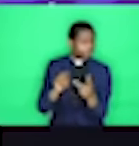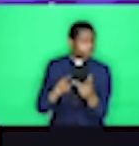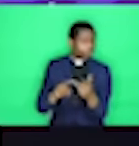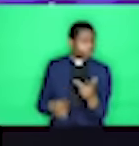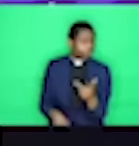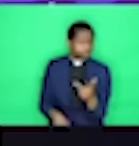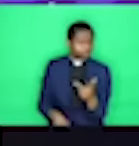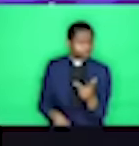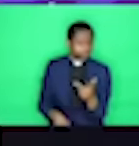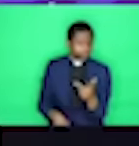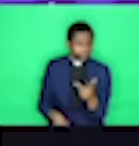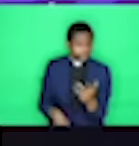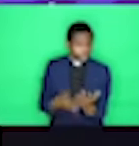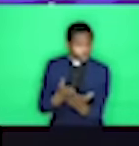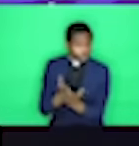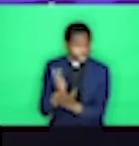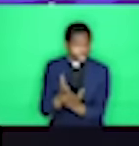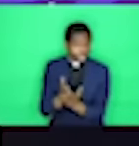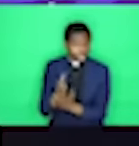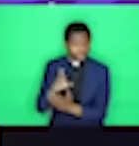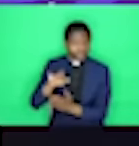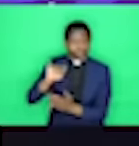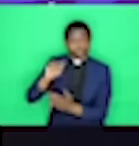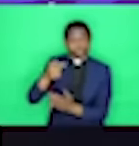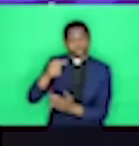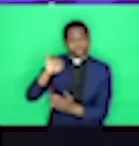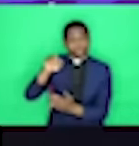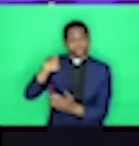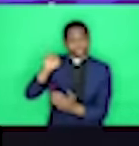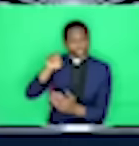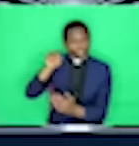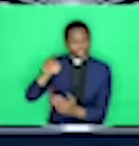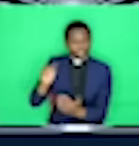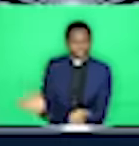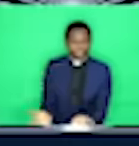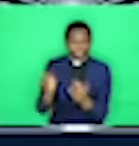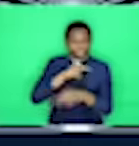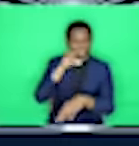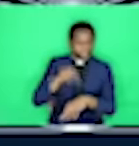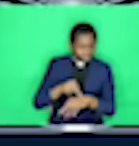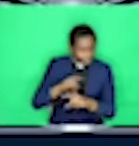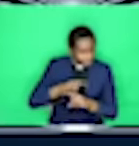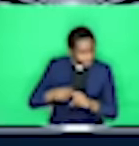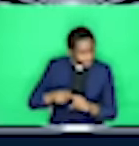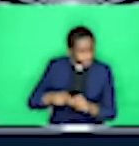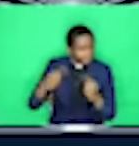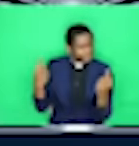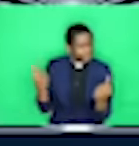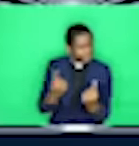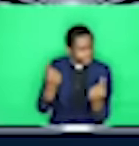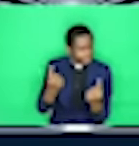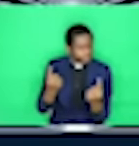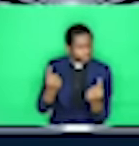righteousness exalts a nation. Sin is a reproach to every land.